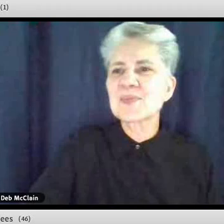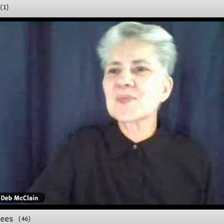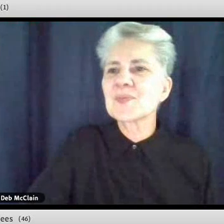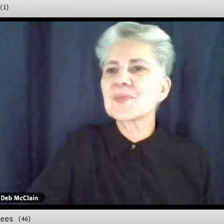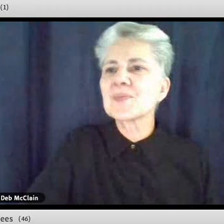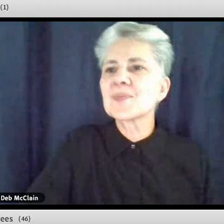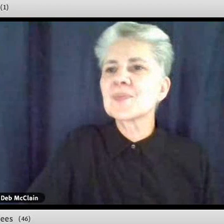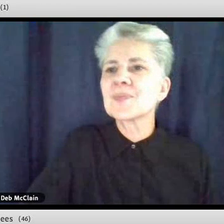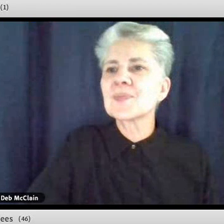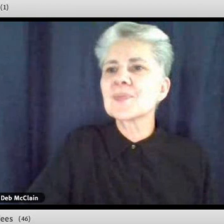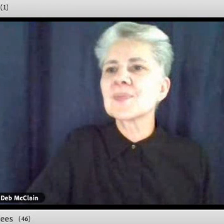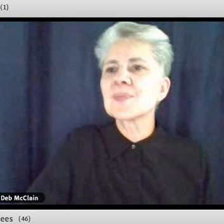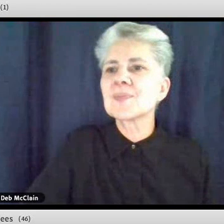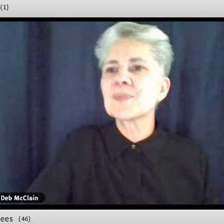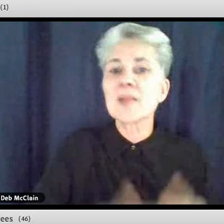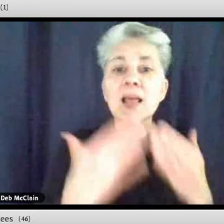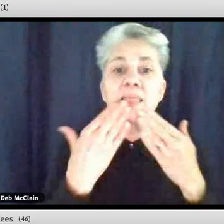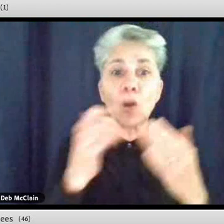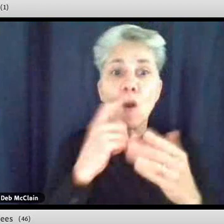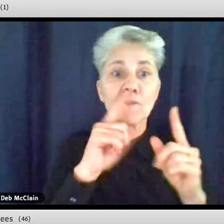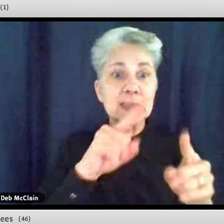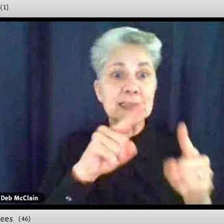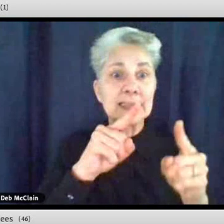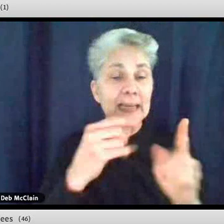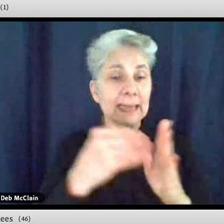Thank you, Cindy. And again, thank you, Deb, for being here.